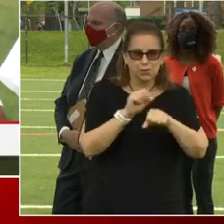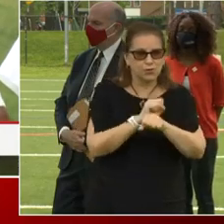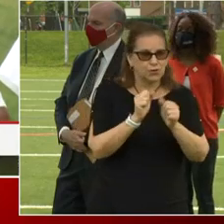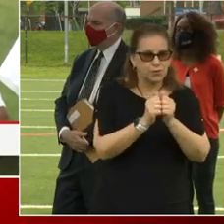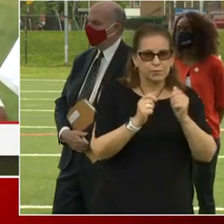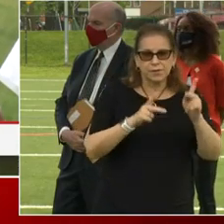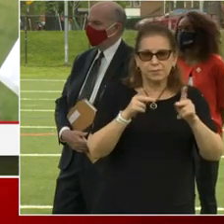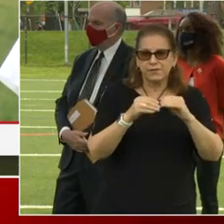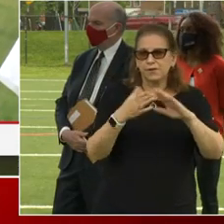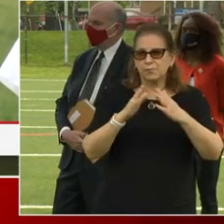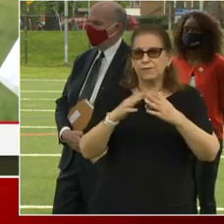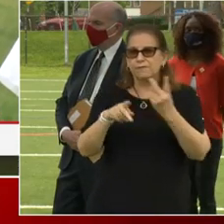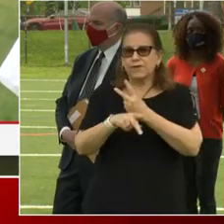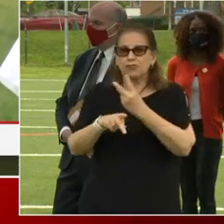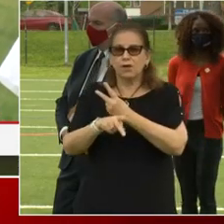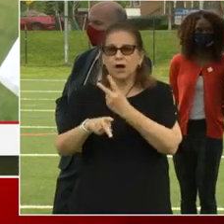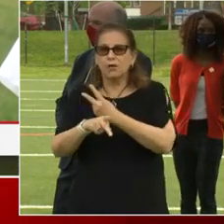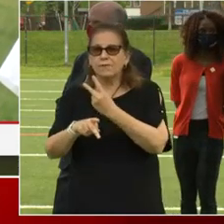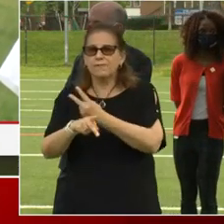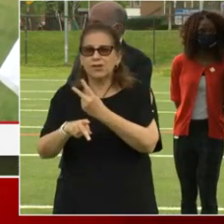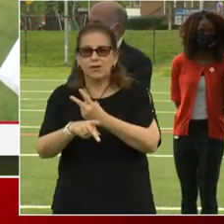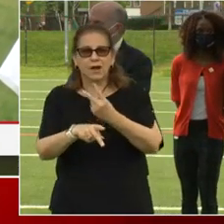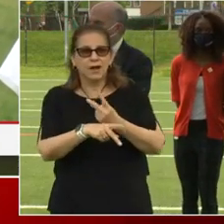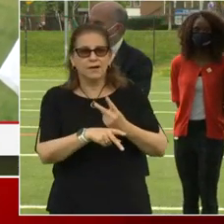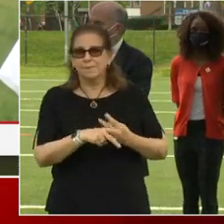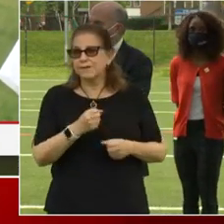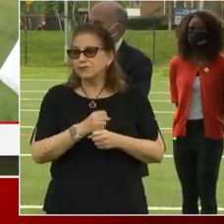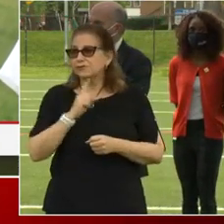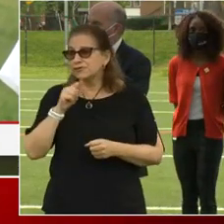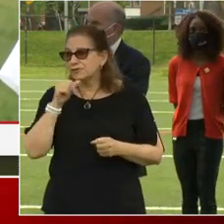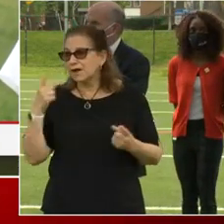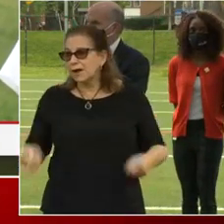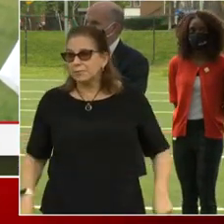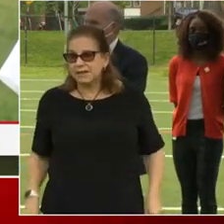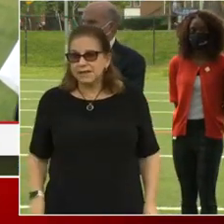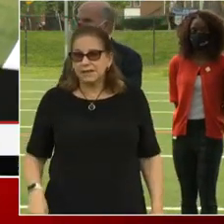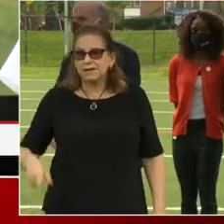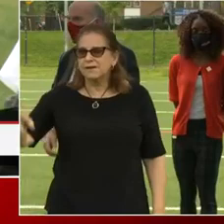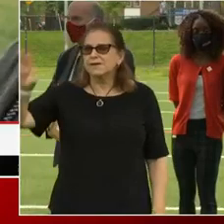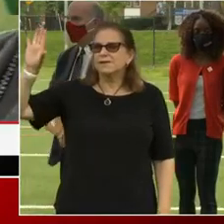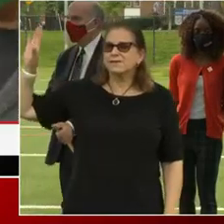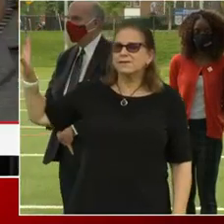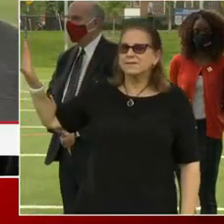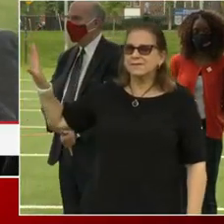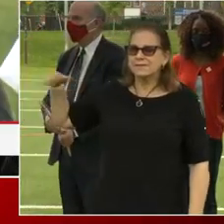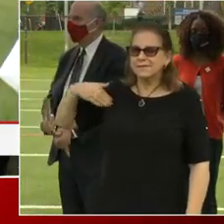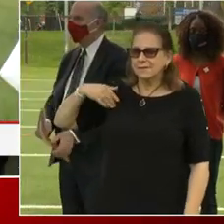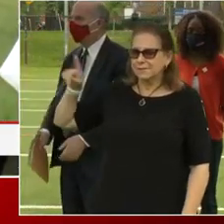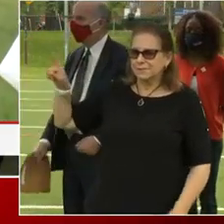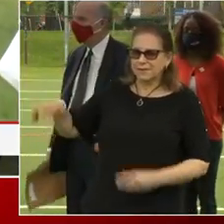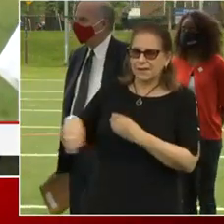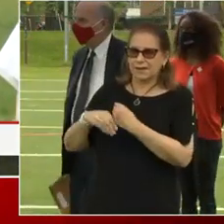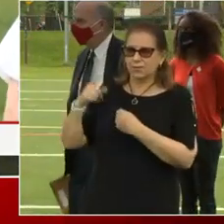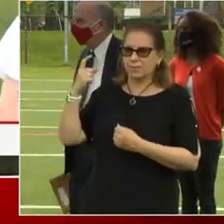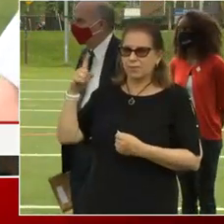that we need to do to make sure that that's not happening here in the District of Columbia. Quickly follow up, Mayor. Excuse me. Let me